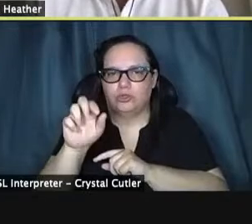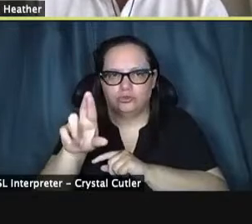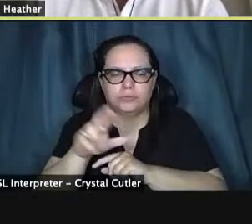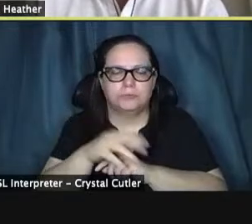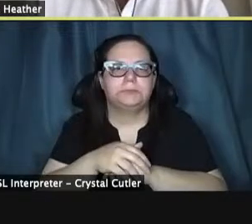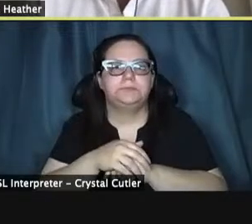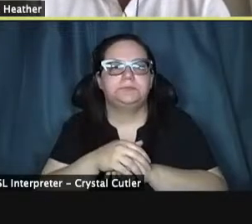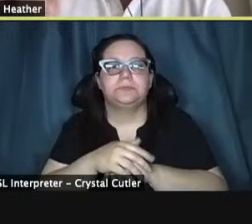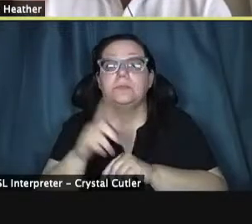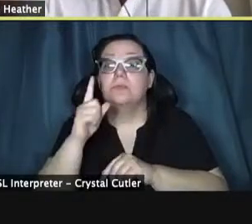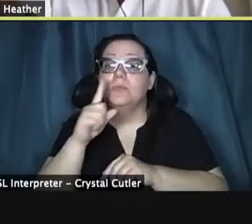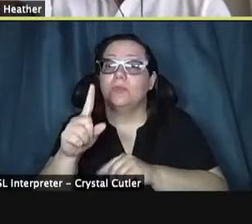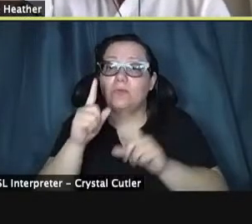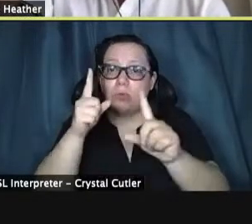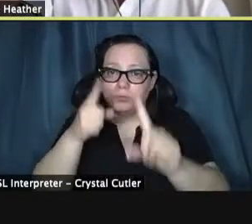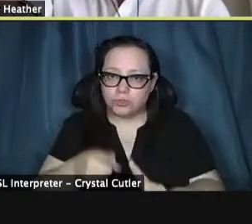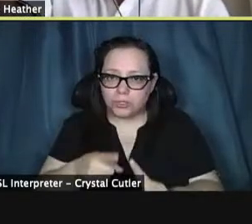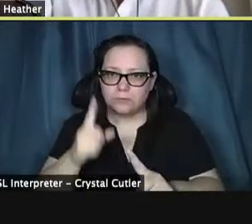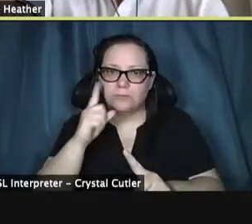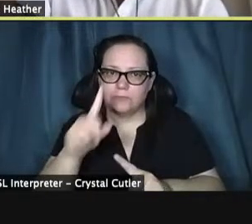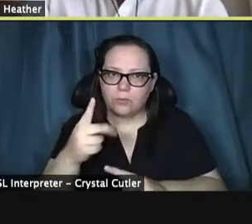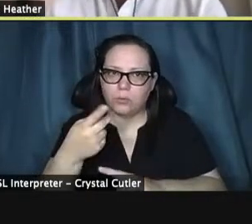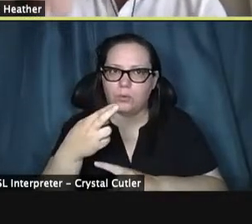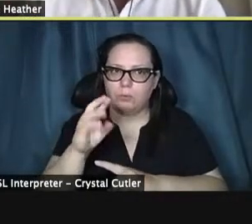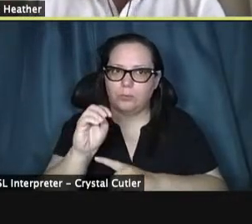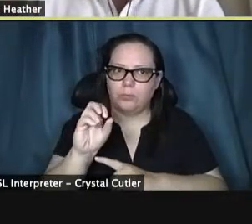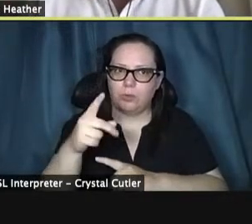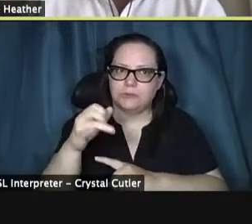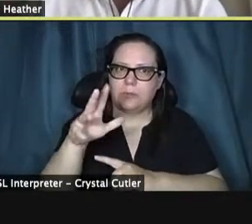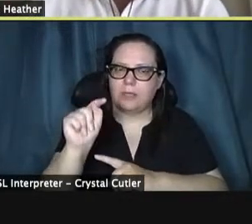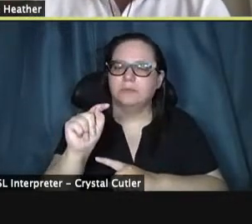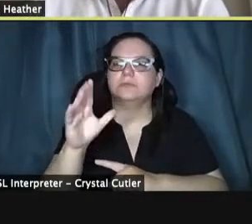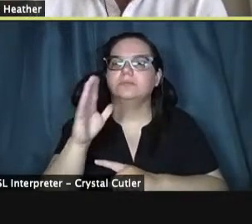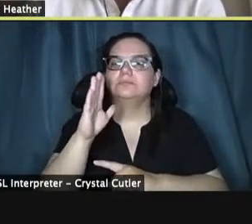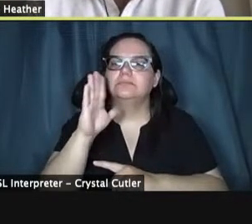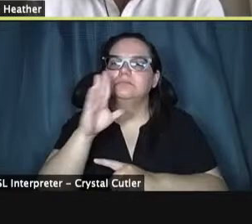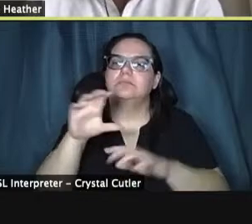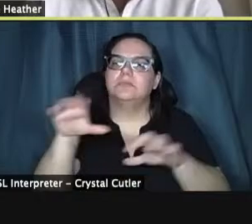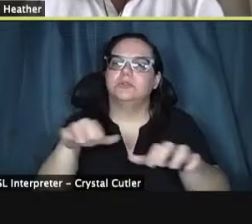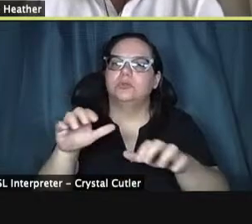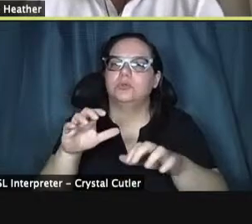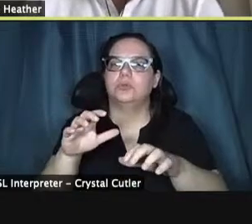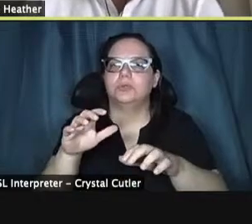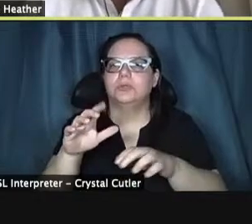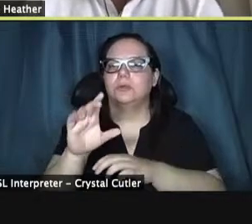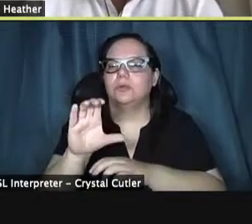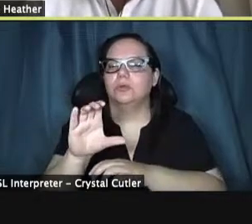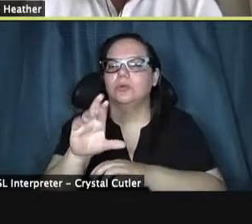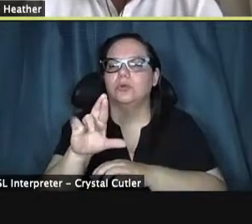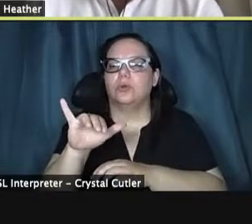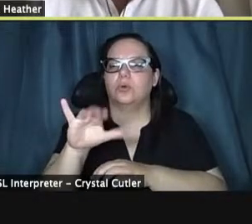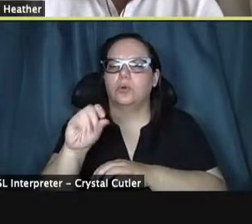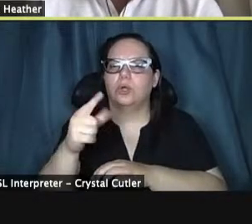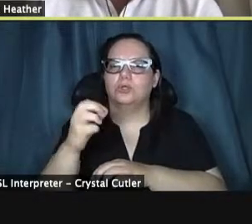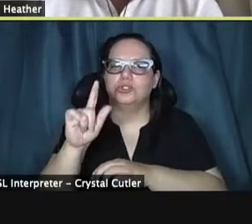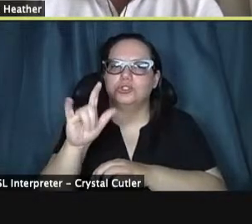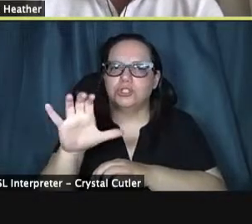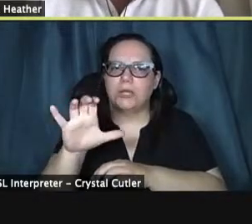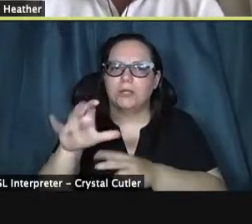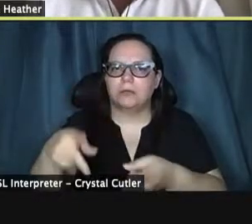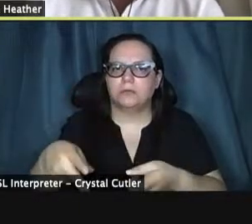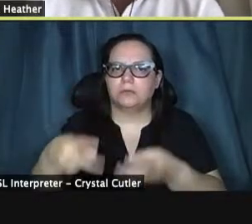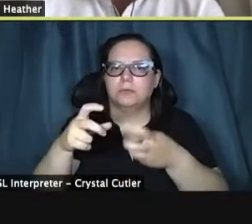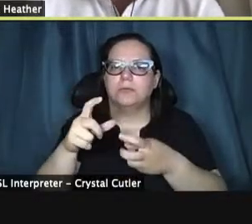In terms of objectives for Prospect, we are going to be performing a cryogenic extraction of lunar regolith